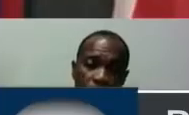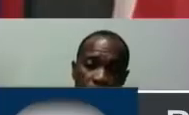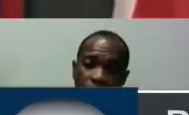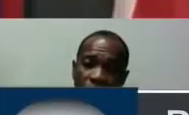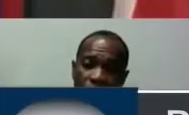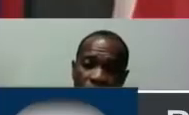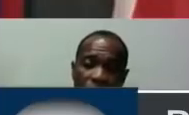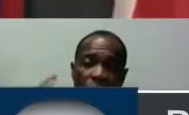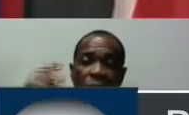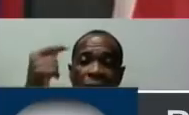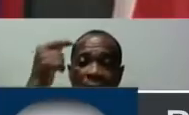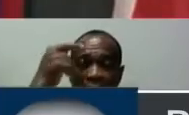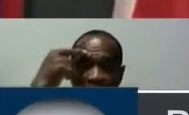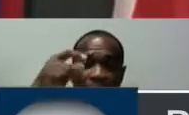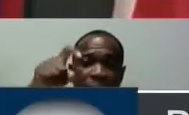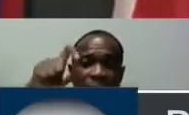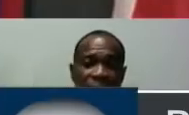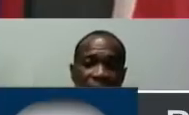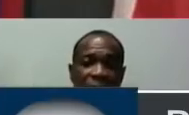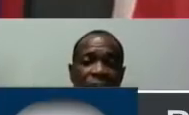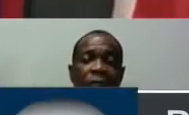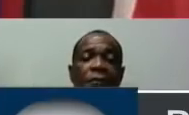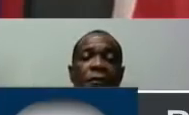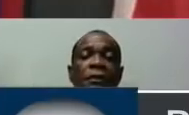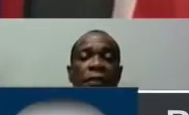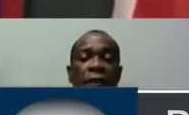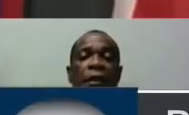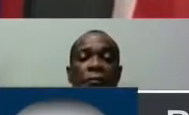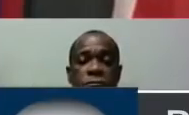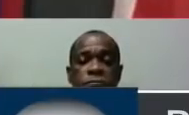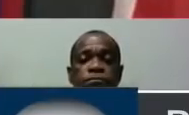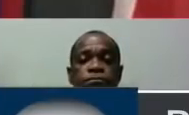will have to take certain actions.